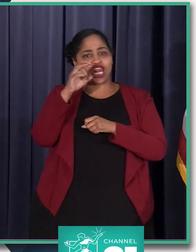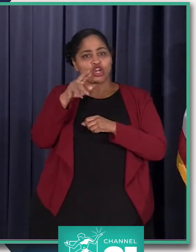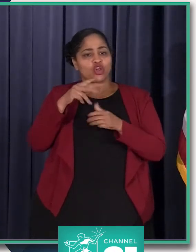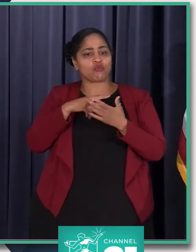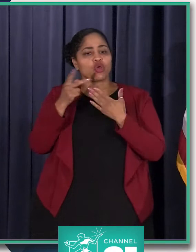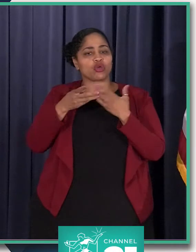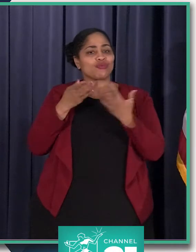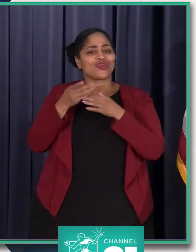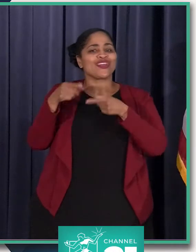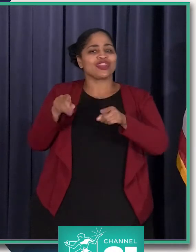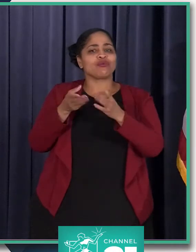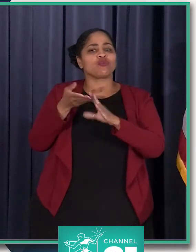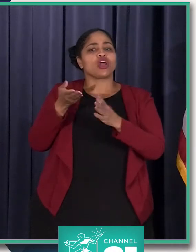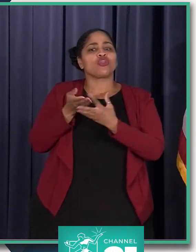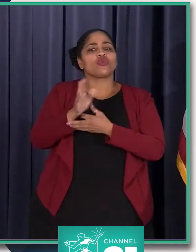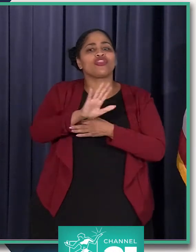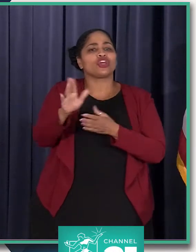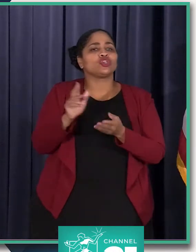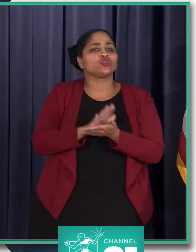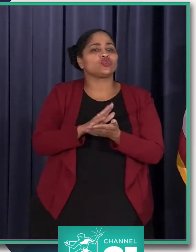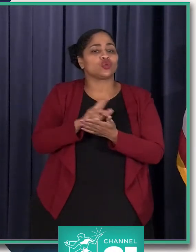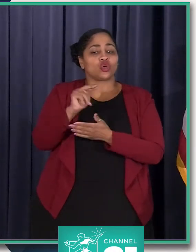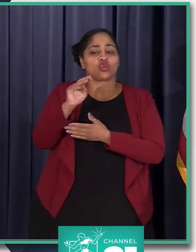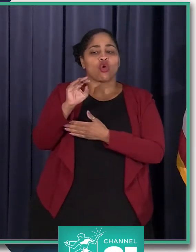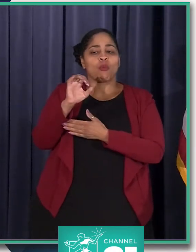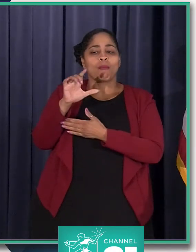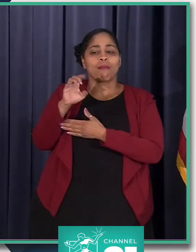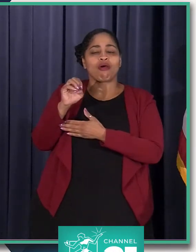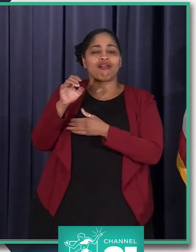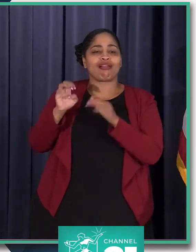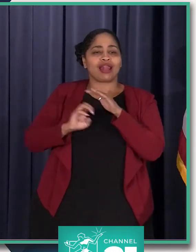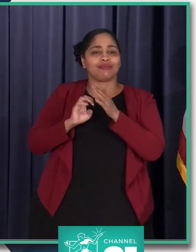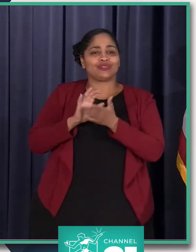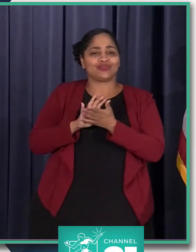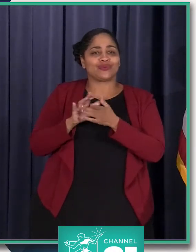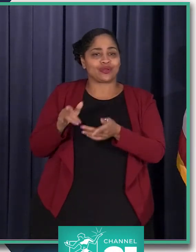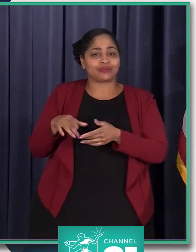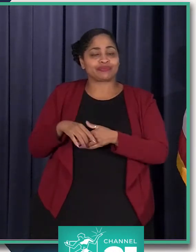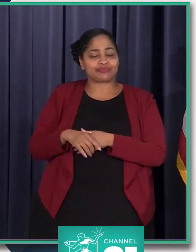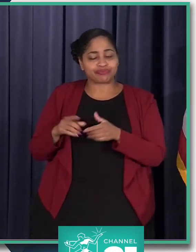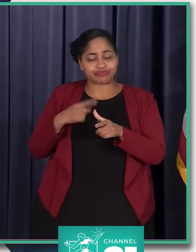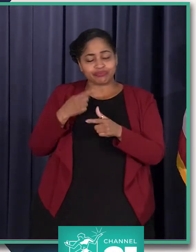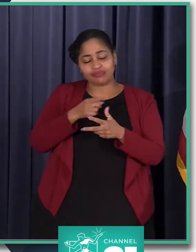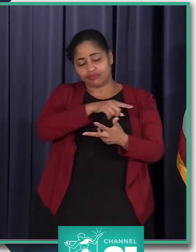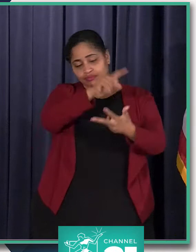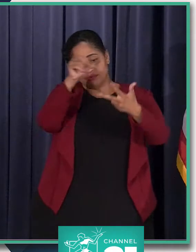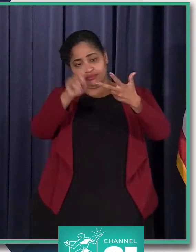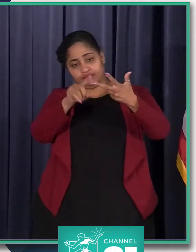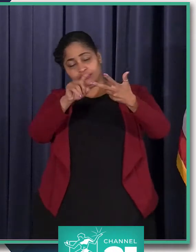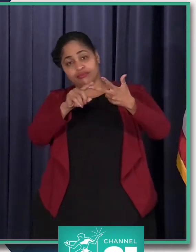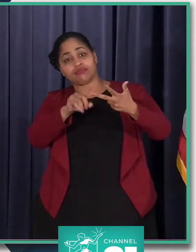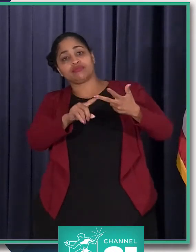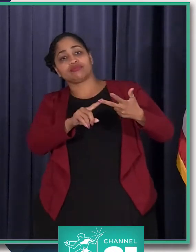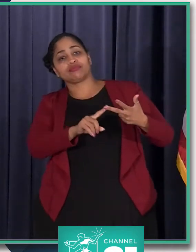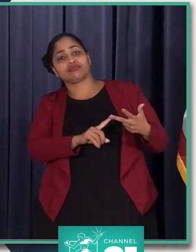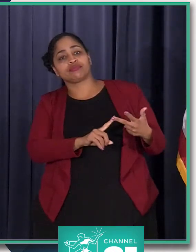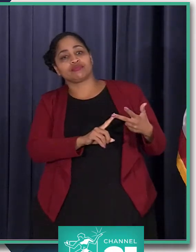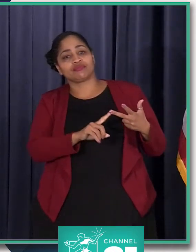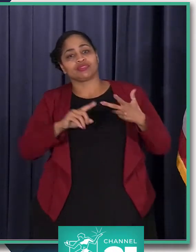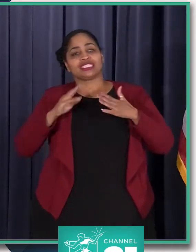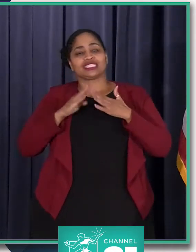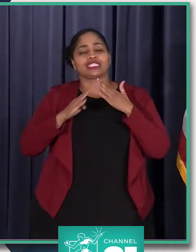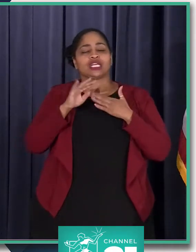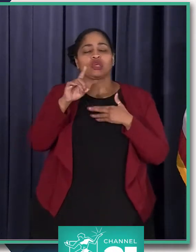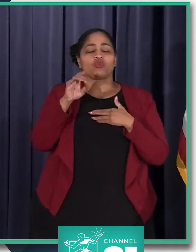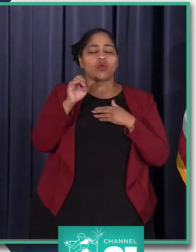through them, and it'll run through their school, our local elementary middle school. And then phase 3 will be citywide, and